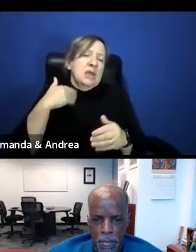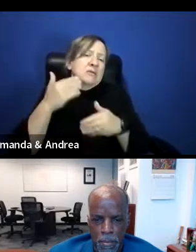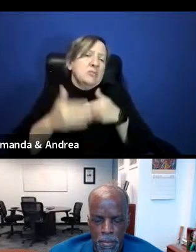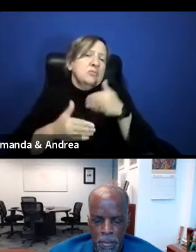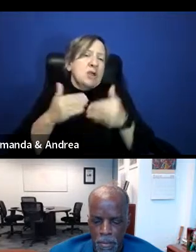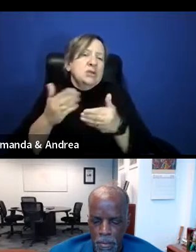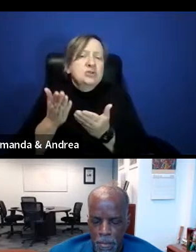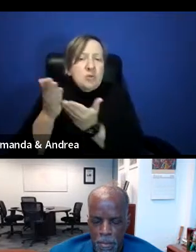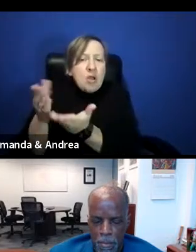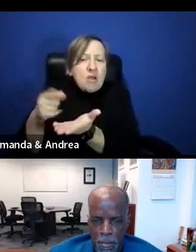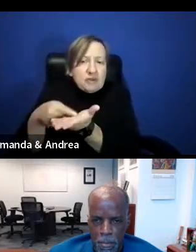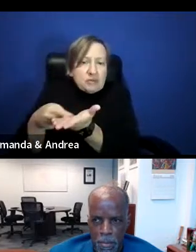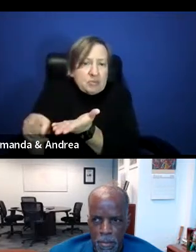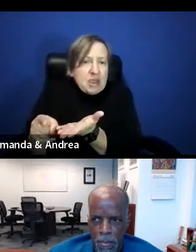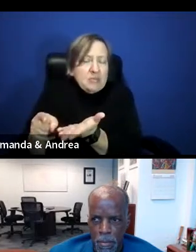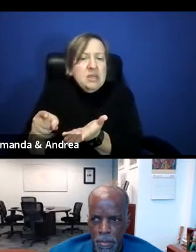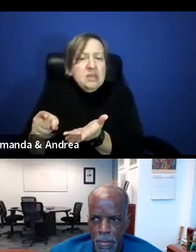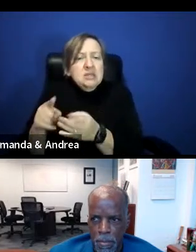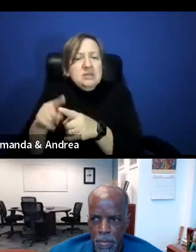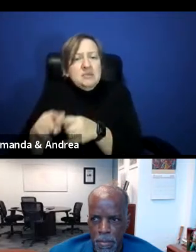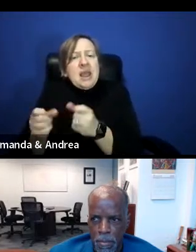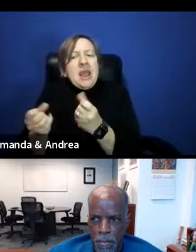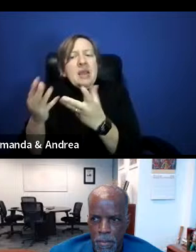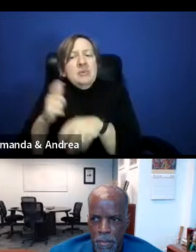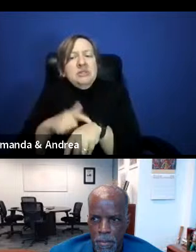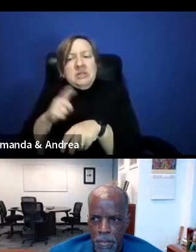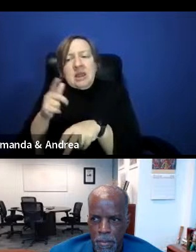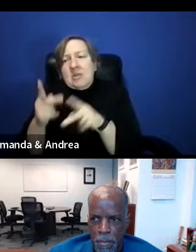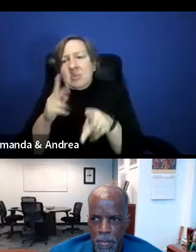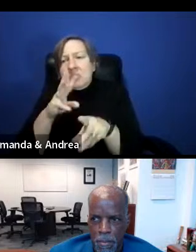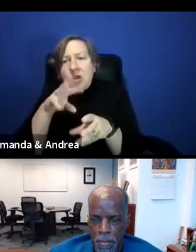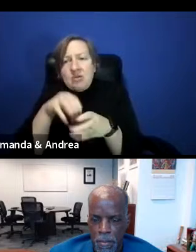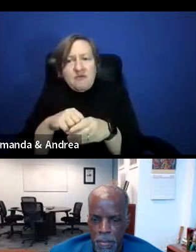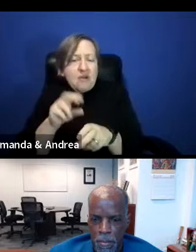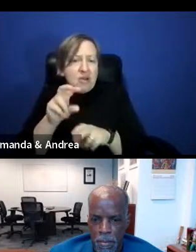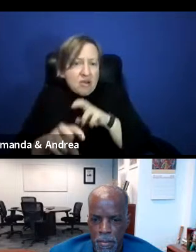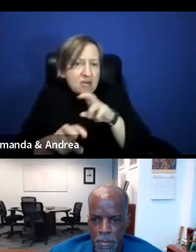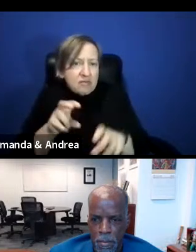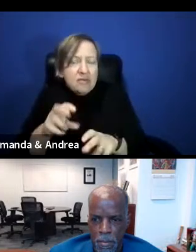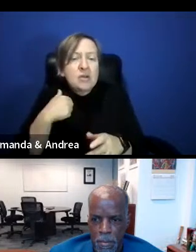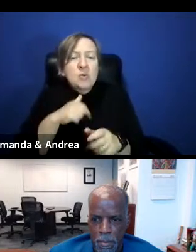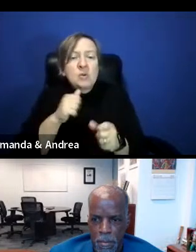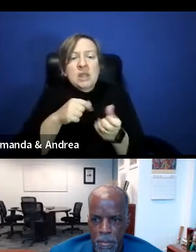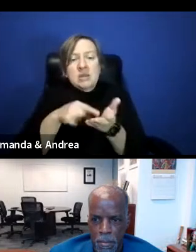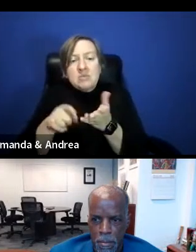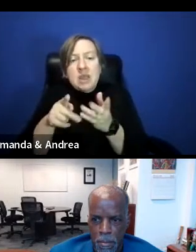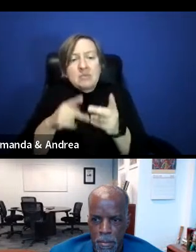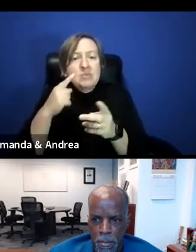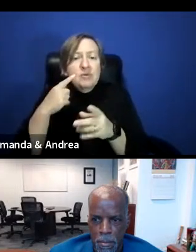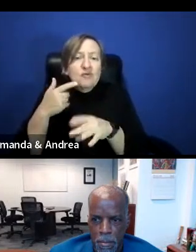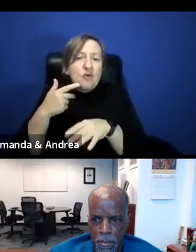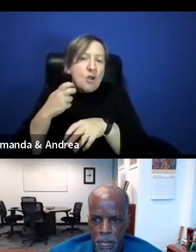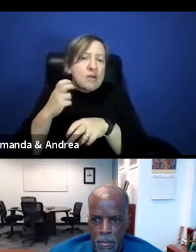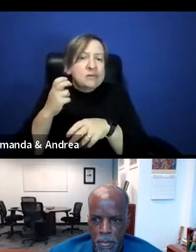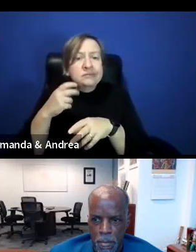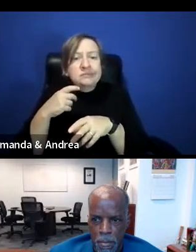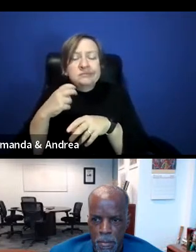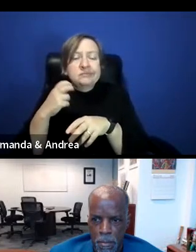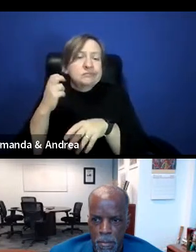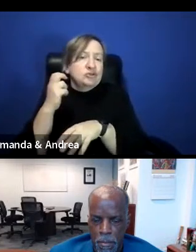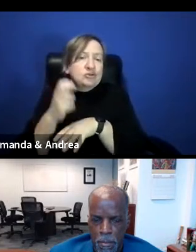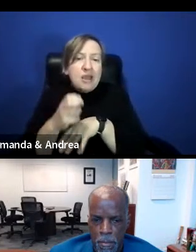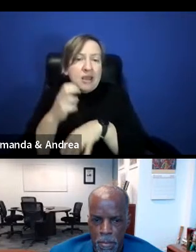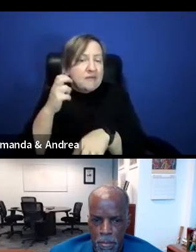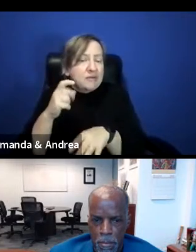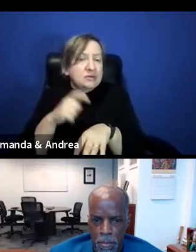offer compensation based on the amount of time that folks are investing. We also compensate people for their travel time if it involves being on site.